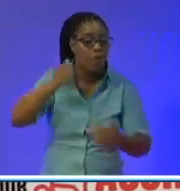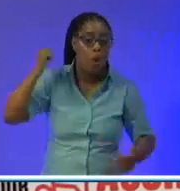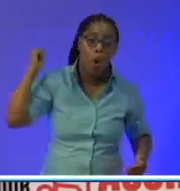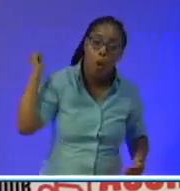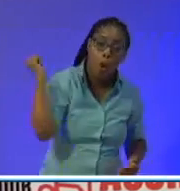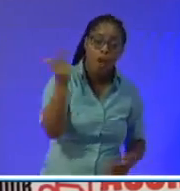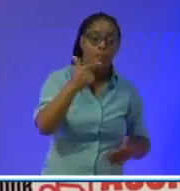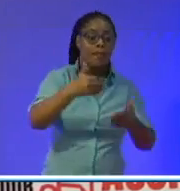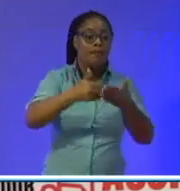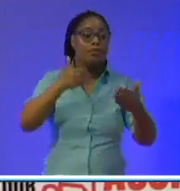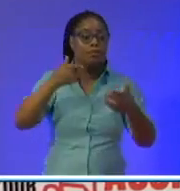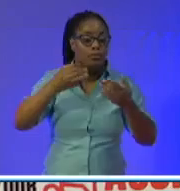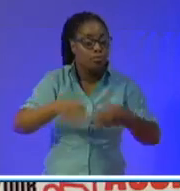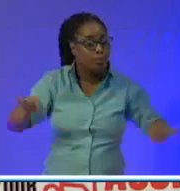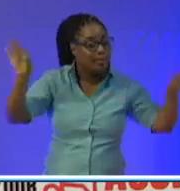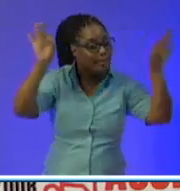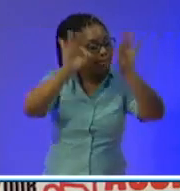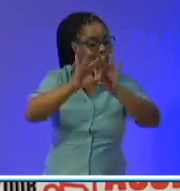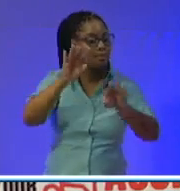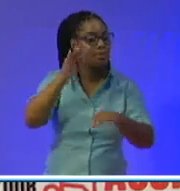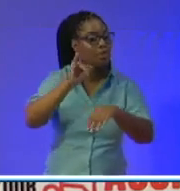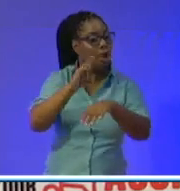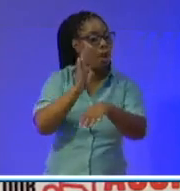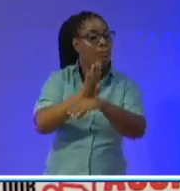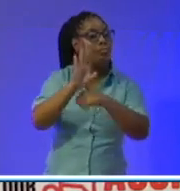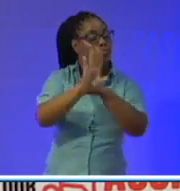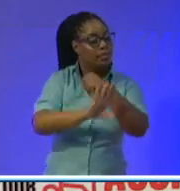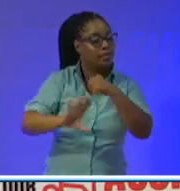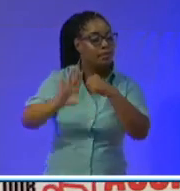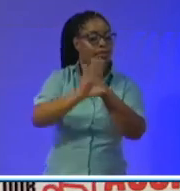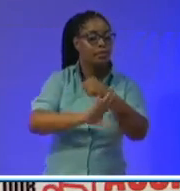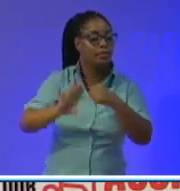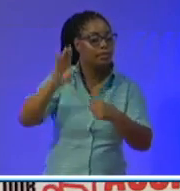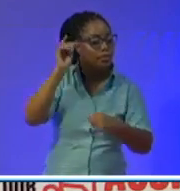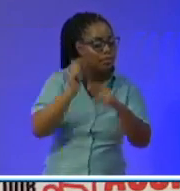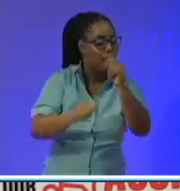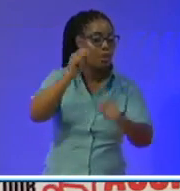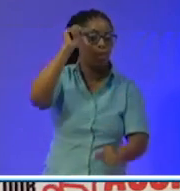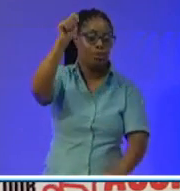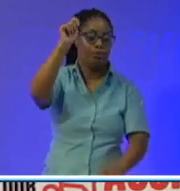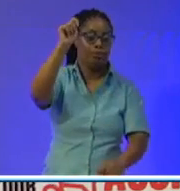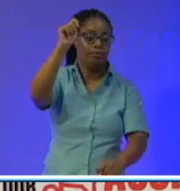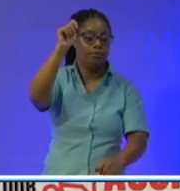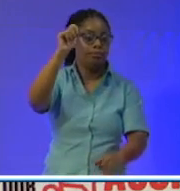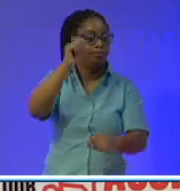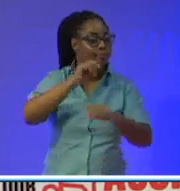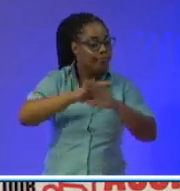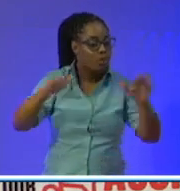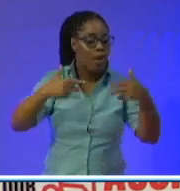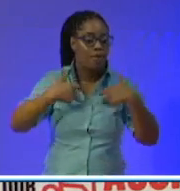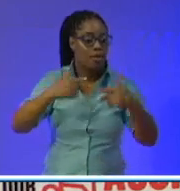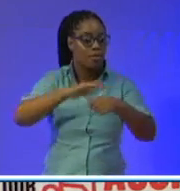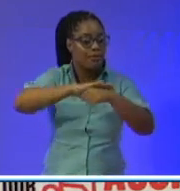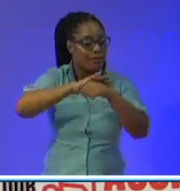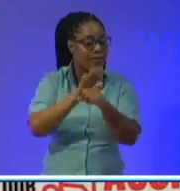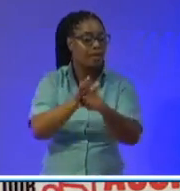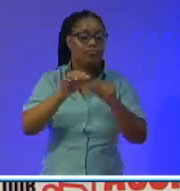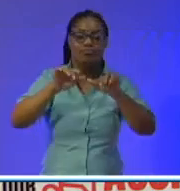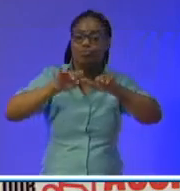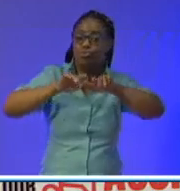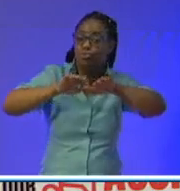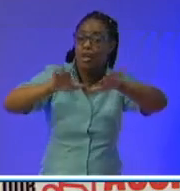from COVID-19. Keep making the responsible decision to follow the health guidelines. Let's get back to